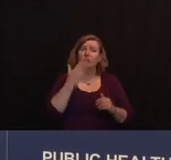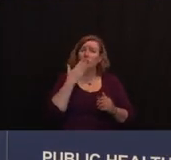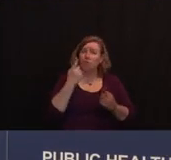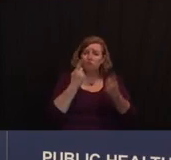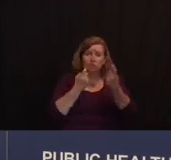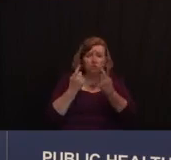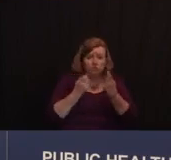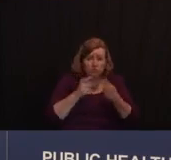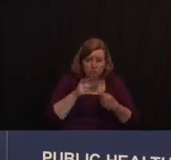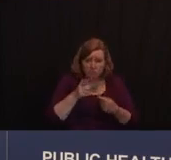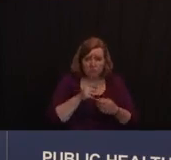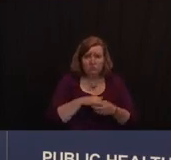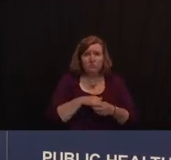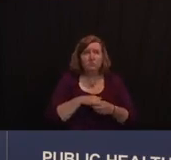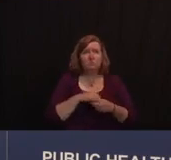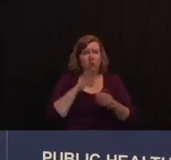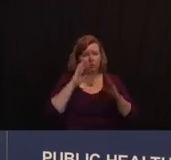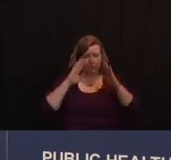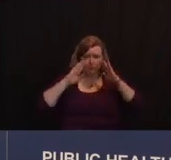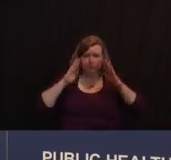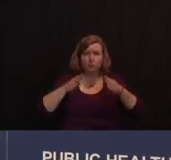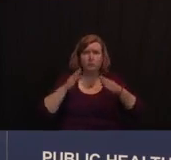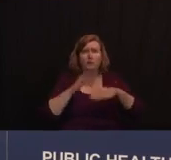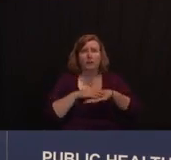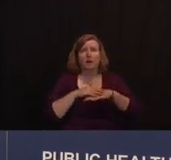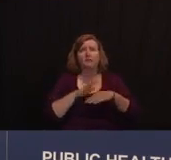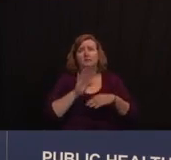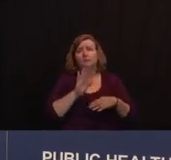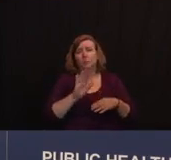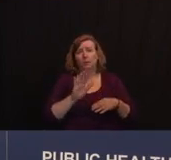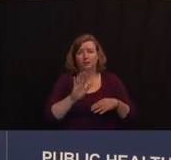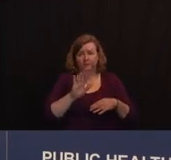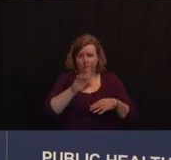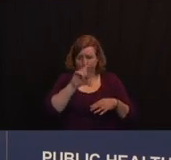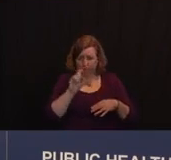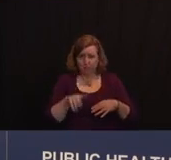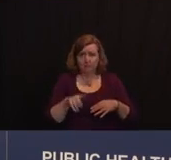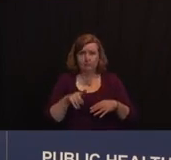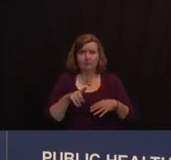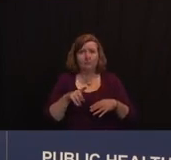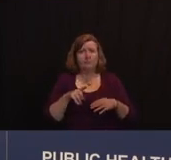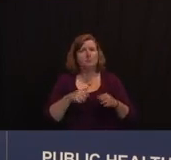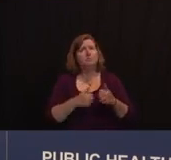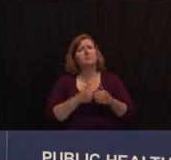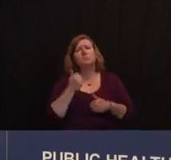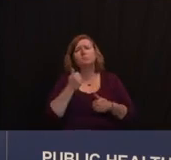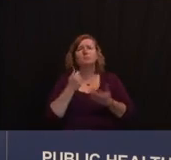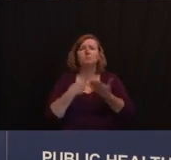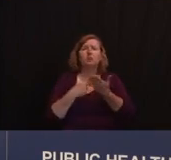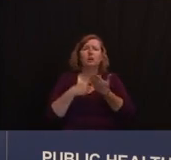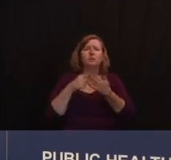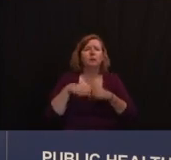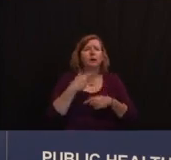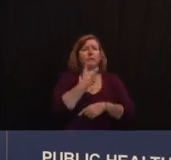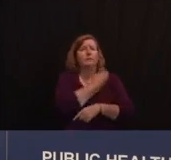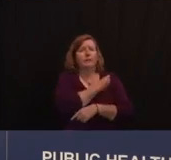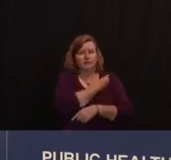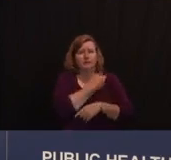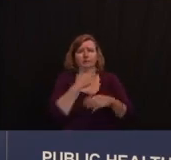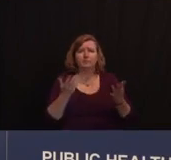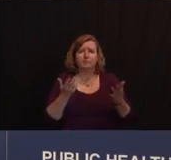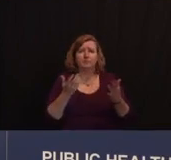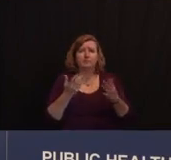there. I'm going to focus on your question. I'm looking at mostly vaccines, although I can say for